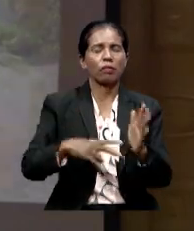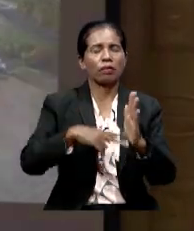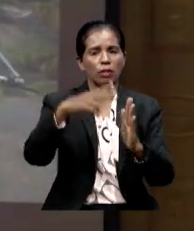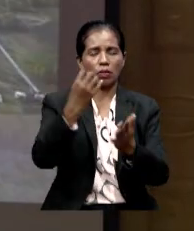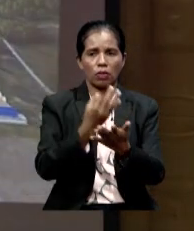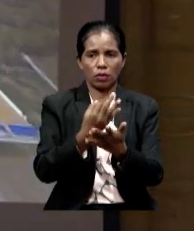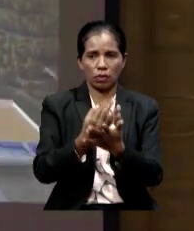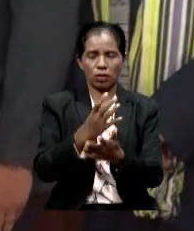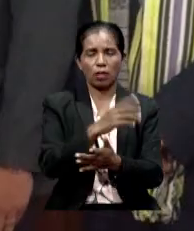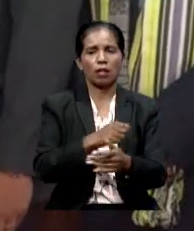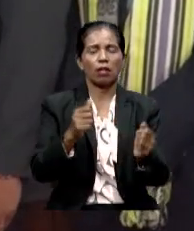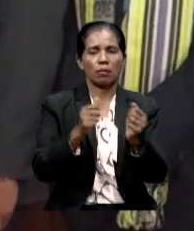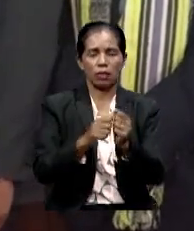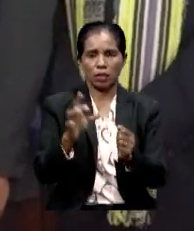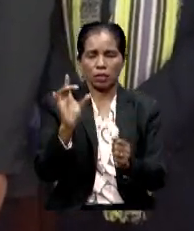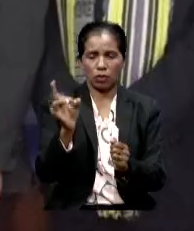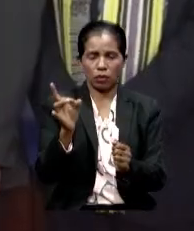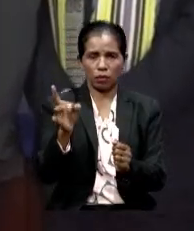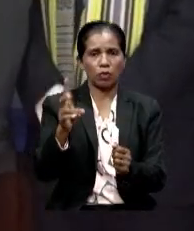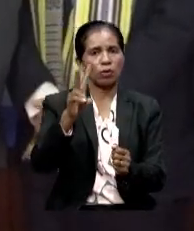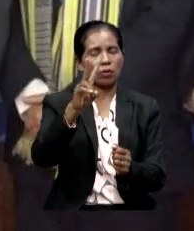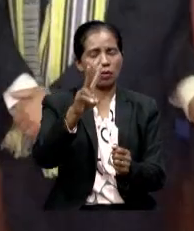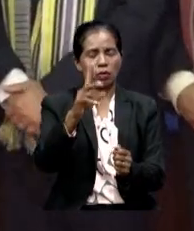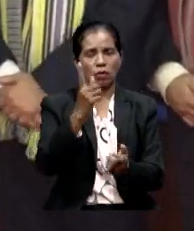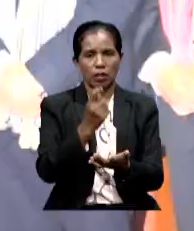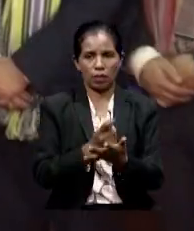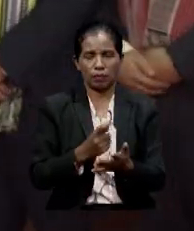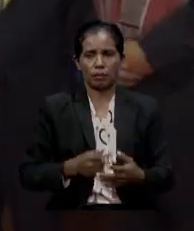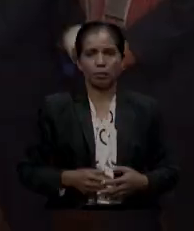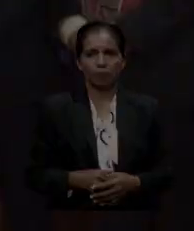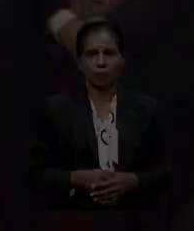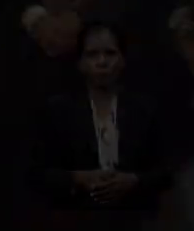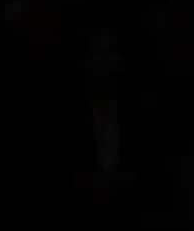orçamento tocou com Hitunulu Resin Rua. Celina Lopes, Agostinho da Costa, GMN.